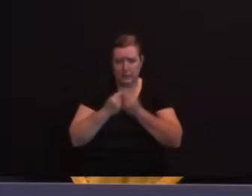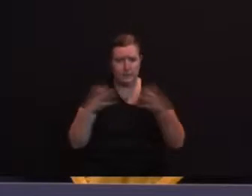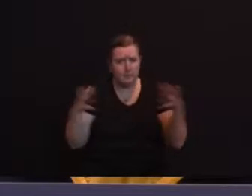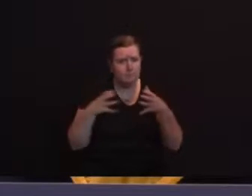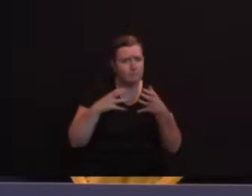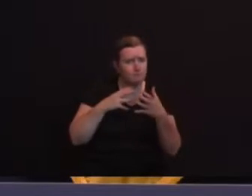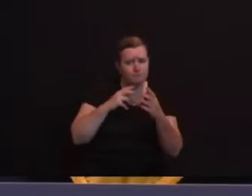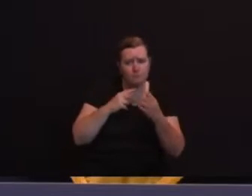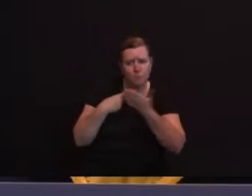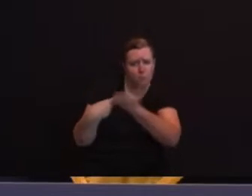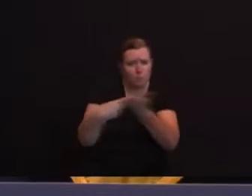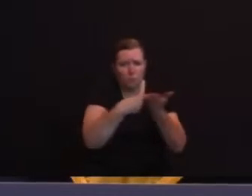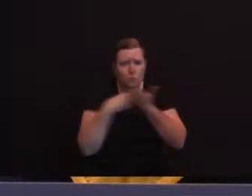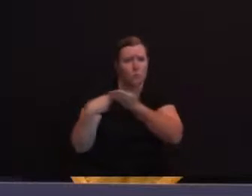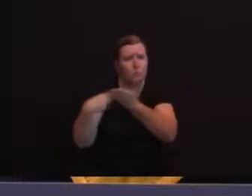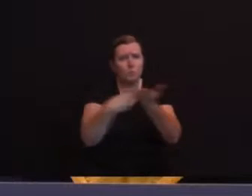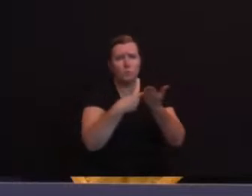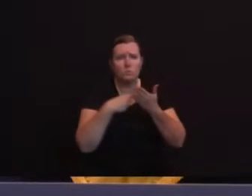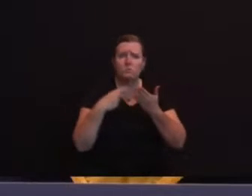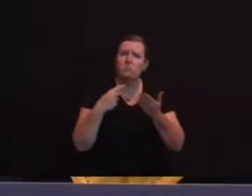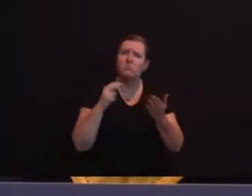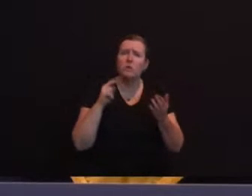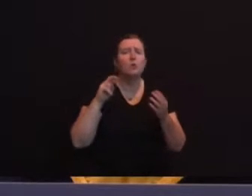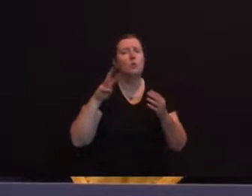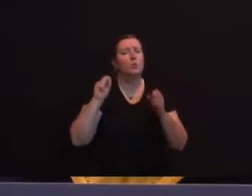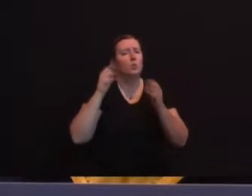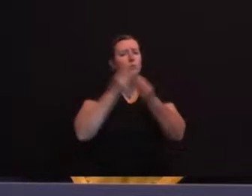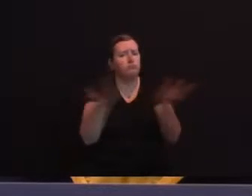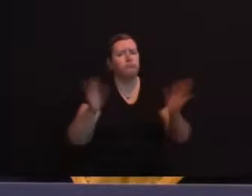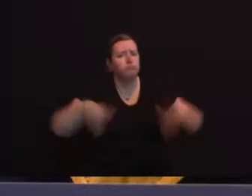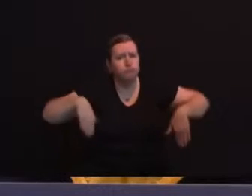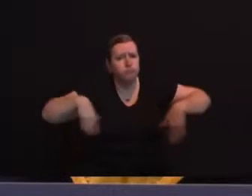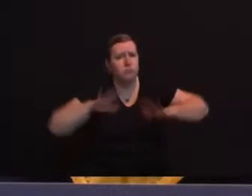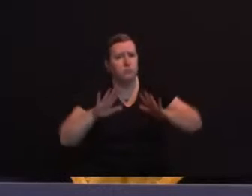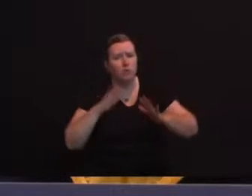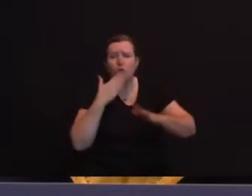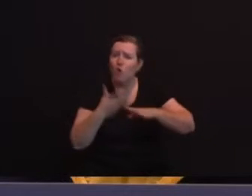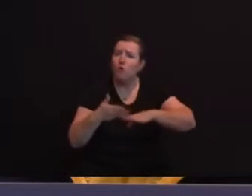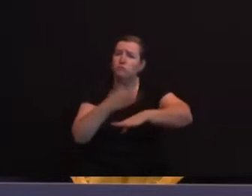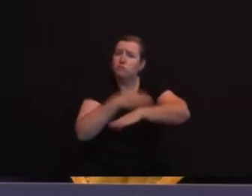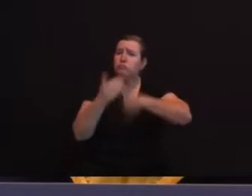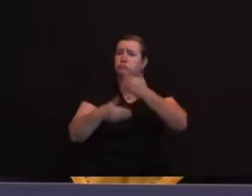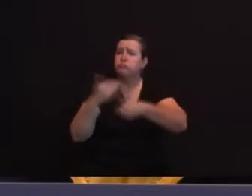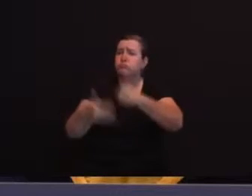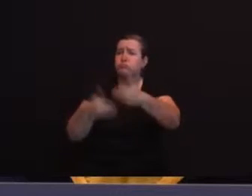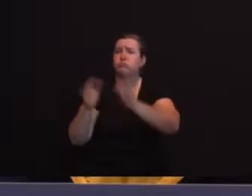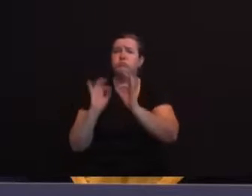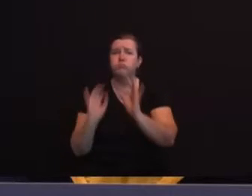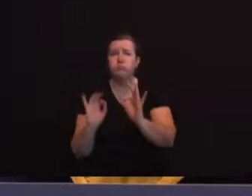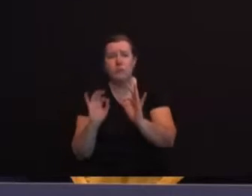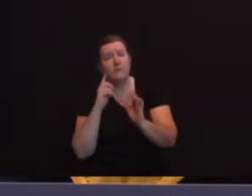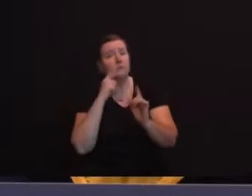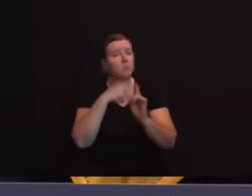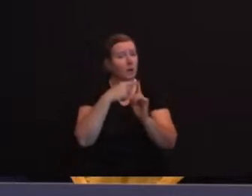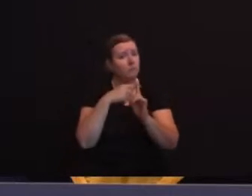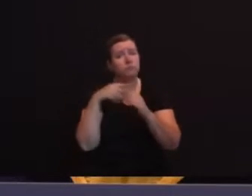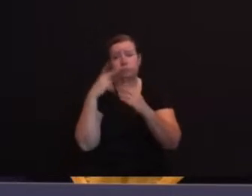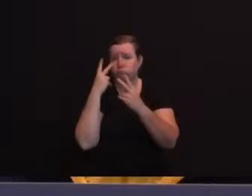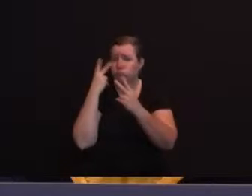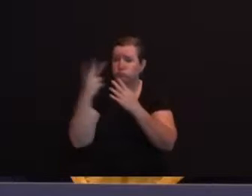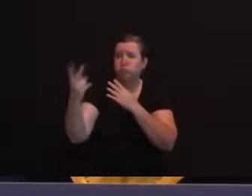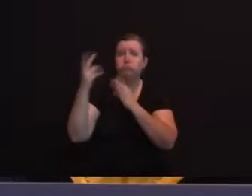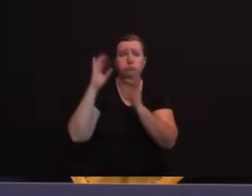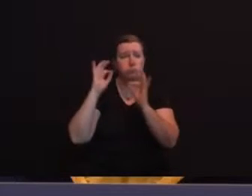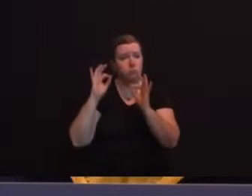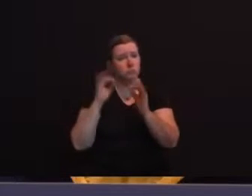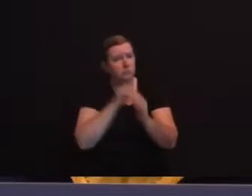to report per se, but I do want to say we've made good progress. I'm optimistic, and I want to give a shout out to the Senate President and Speaker